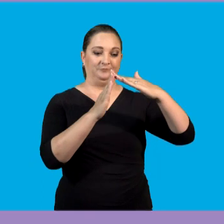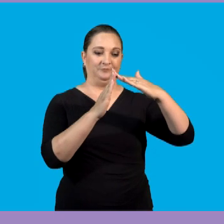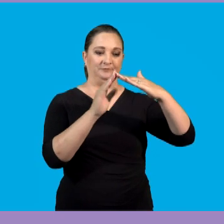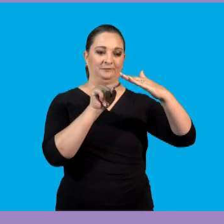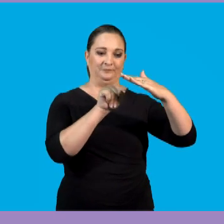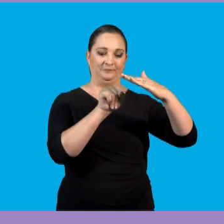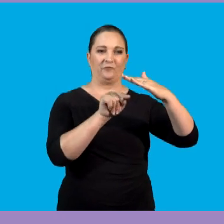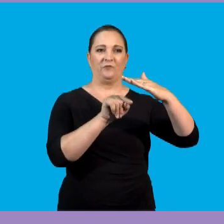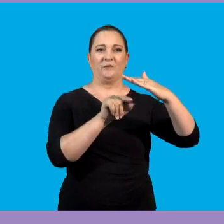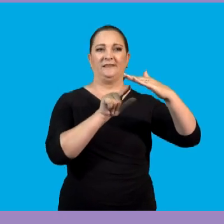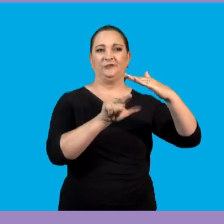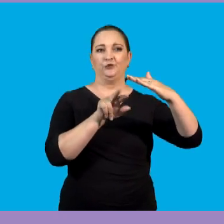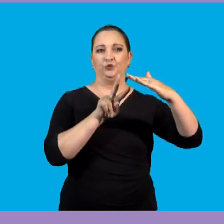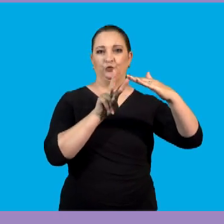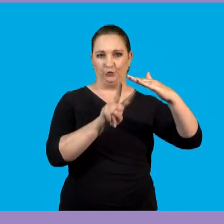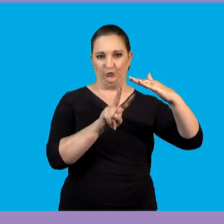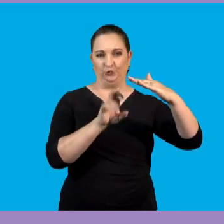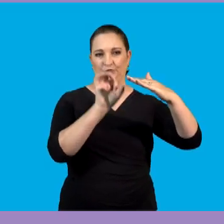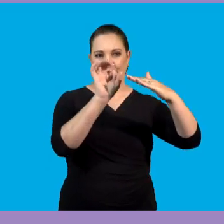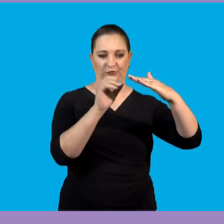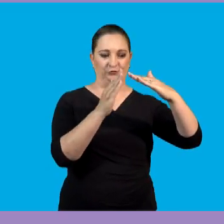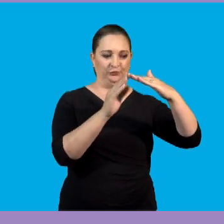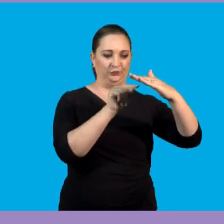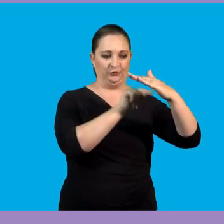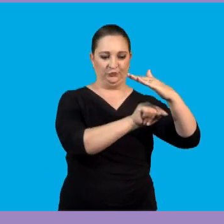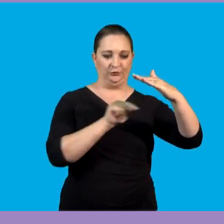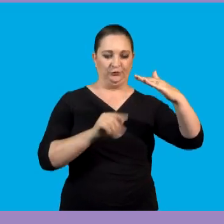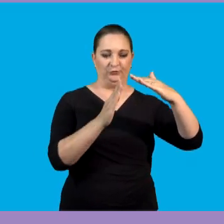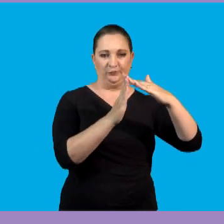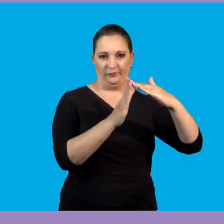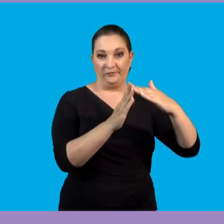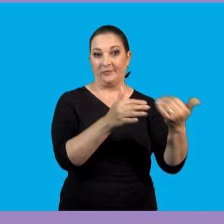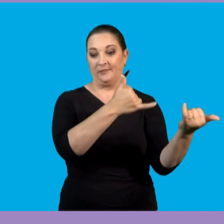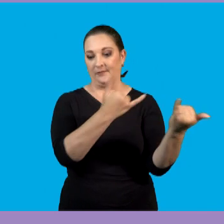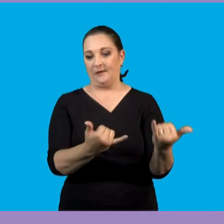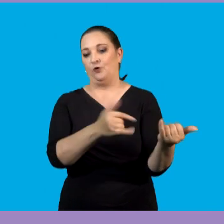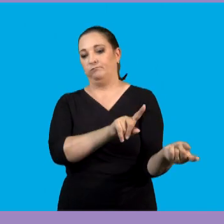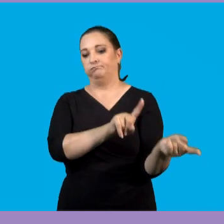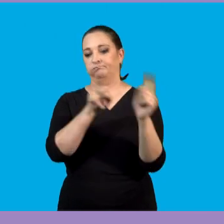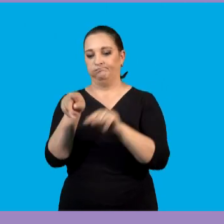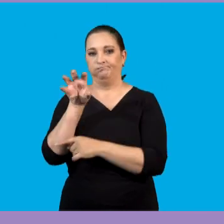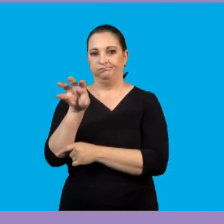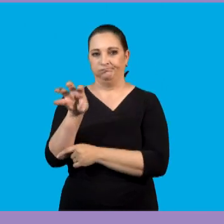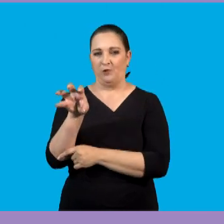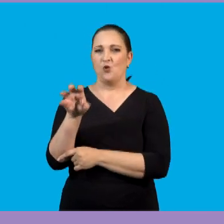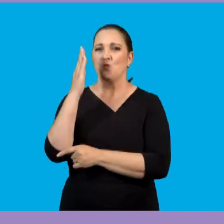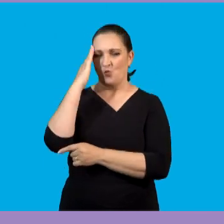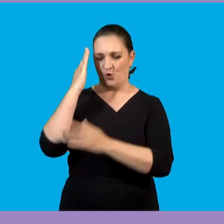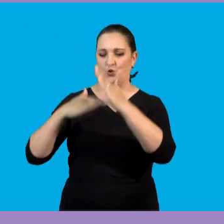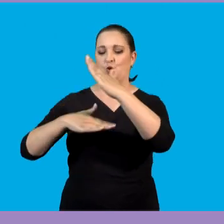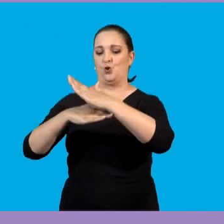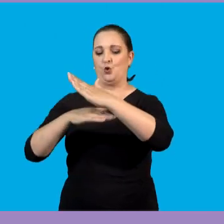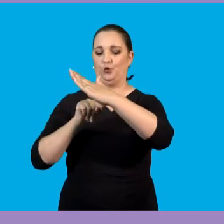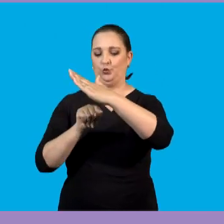is angle R. Now looking over to this second triangle there, we can see that we have been given